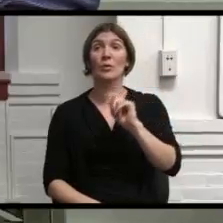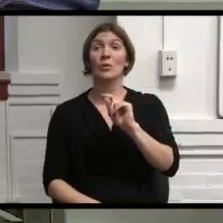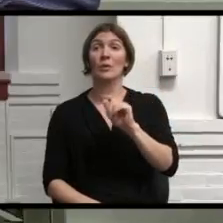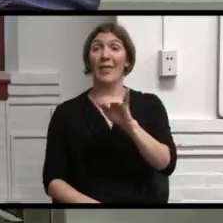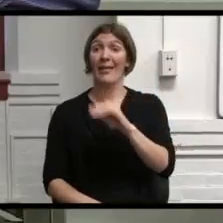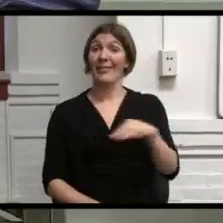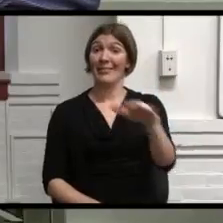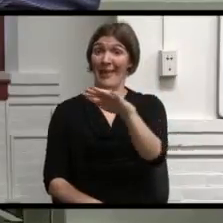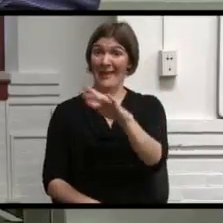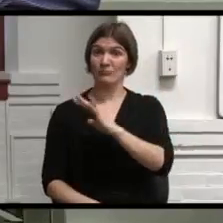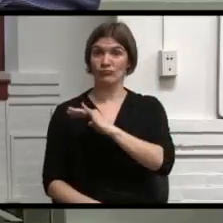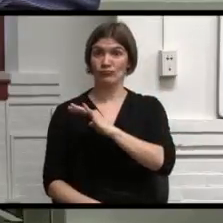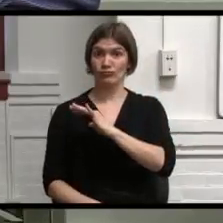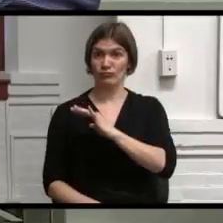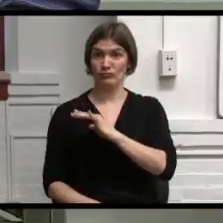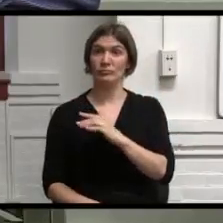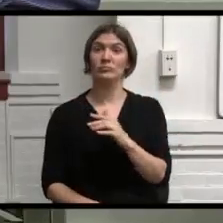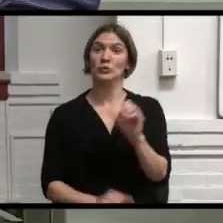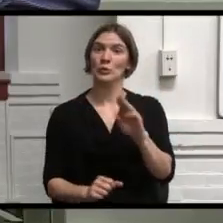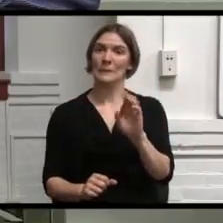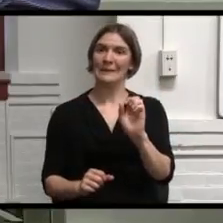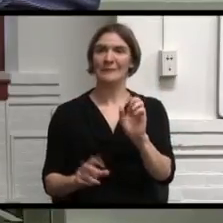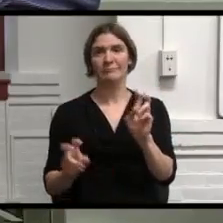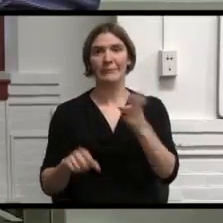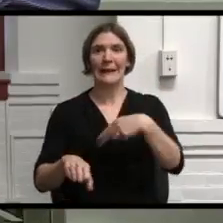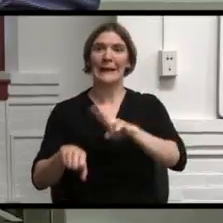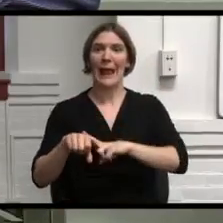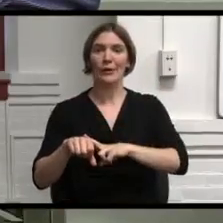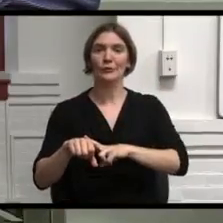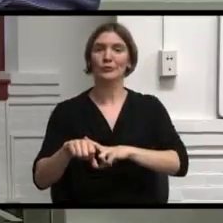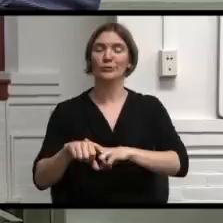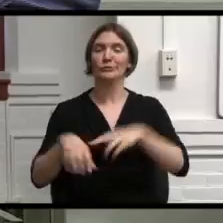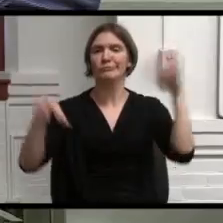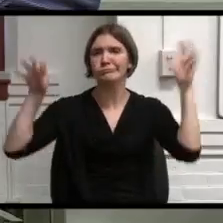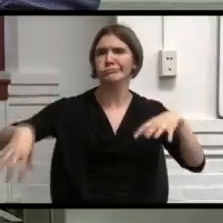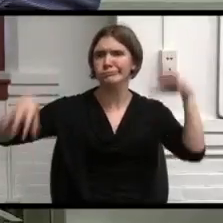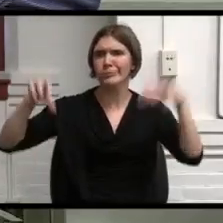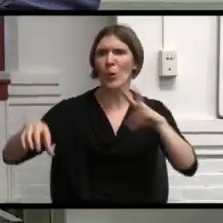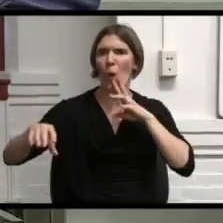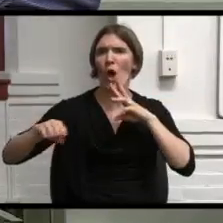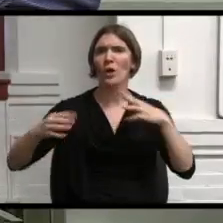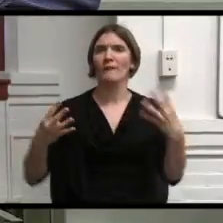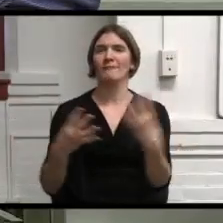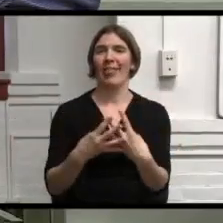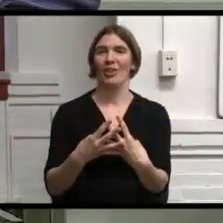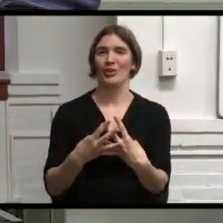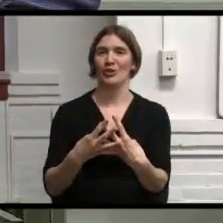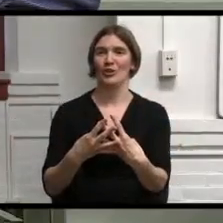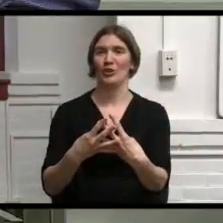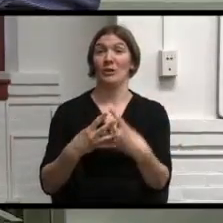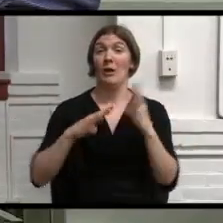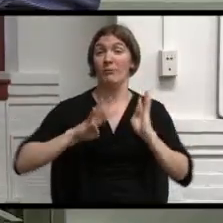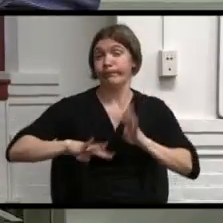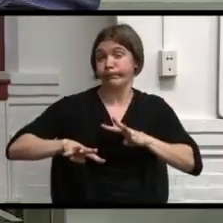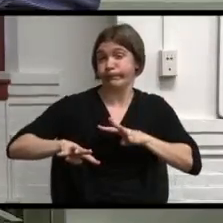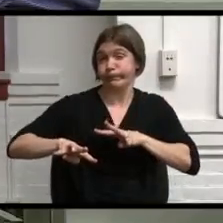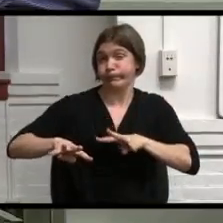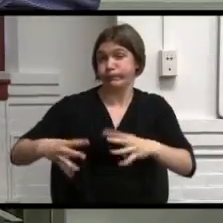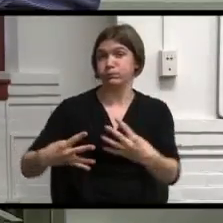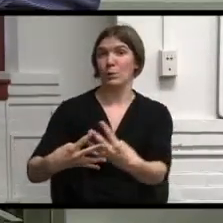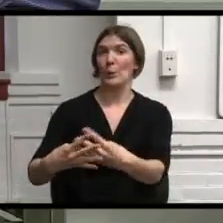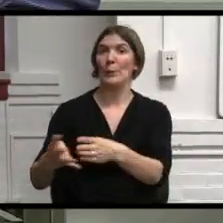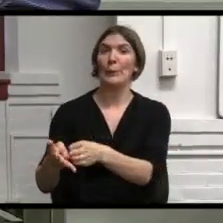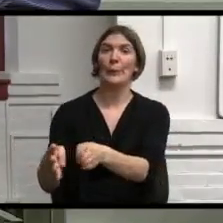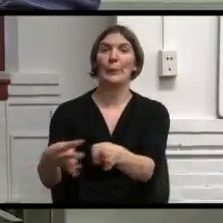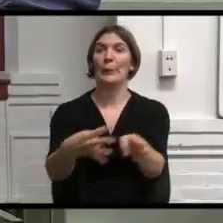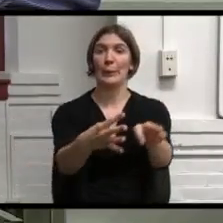to work as a natural stormwater filtration space, so that